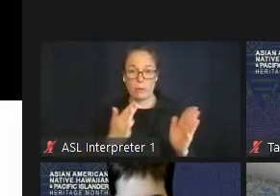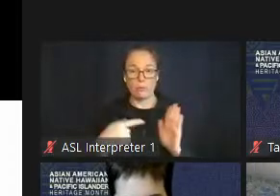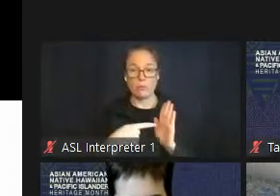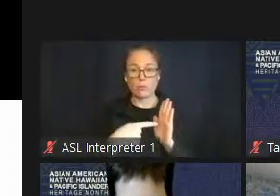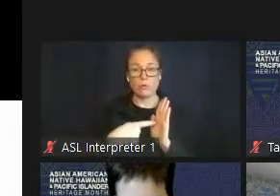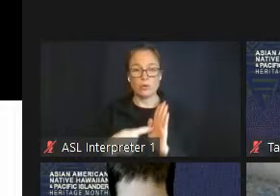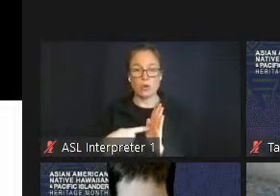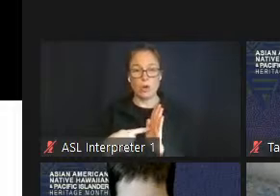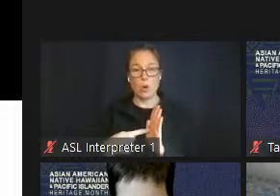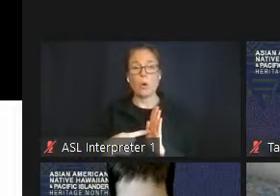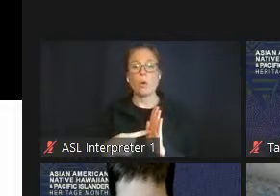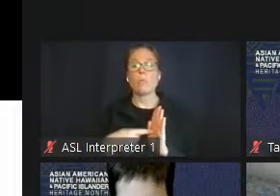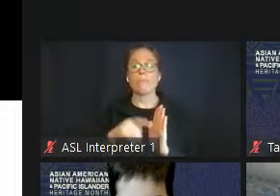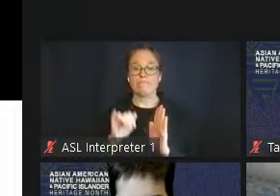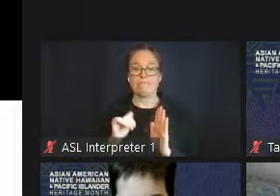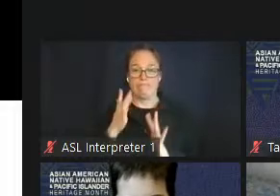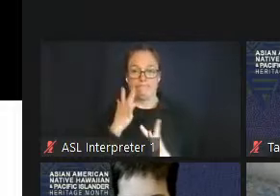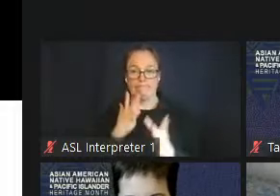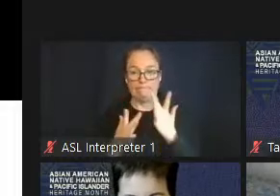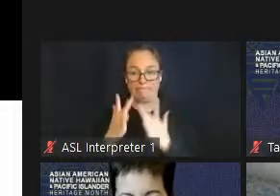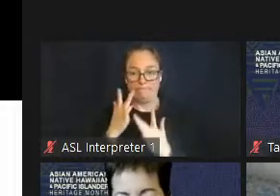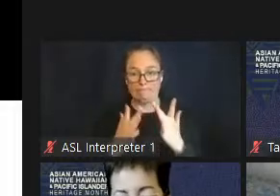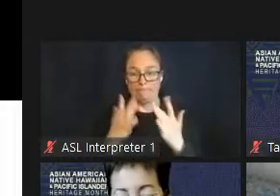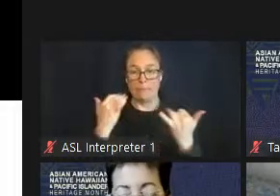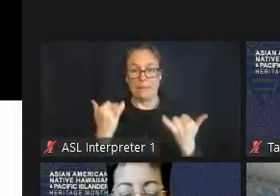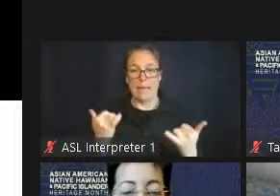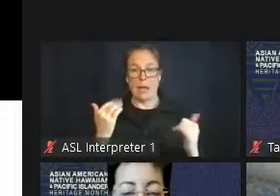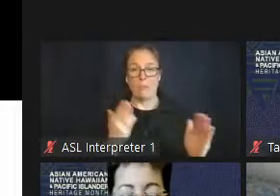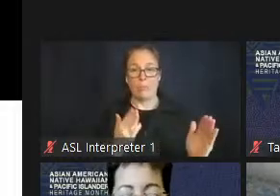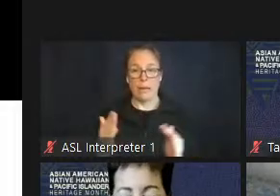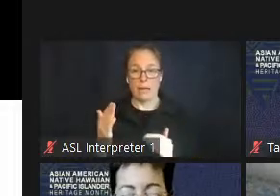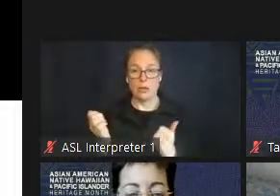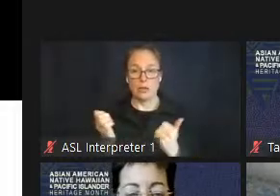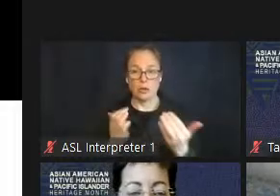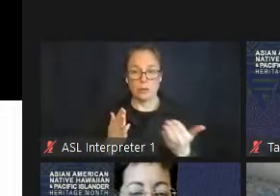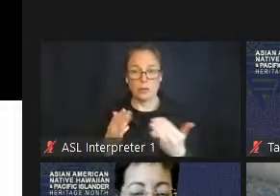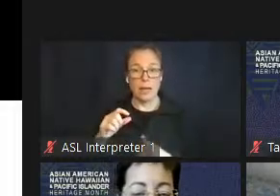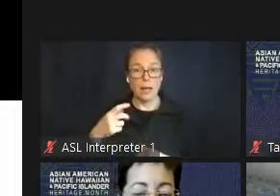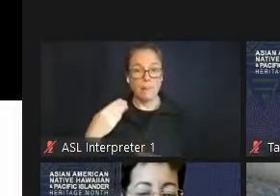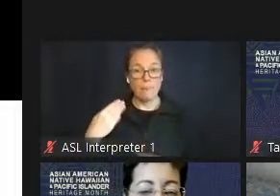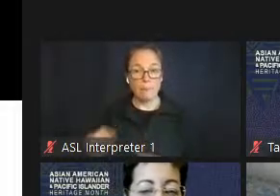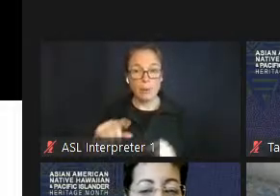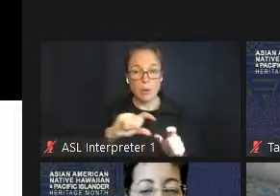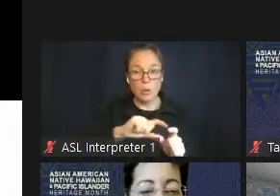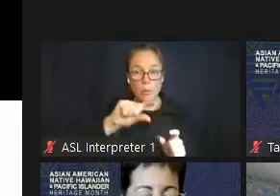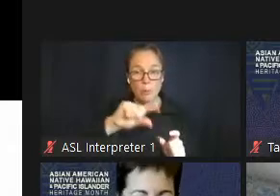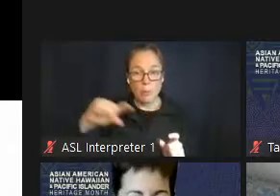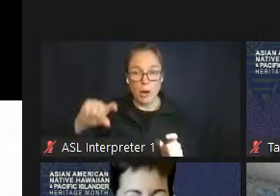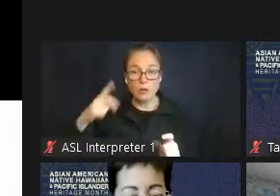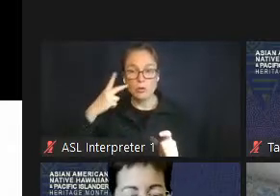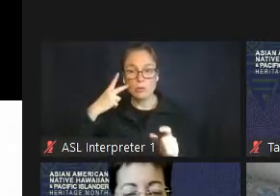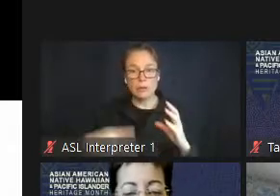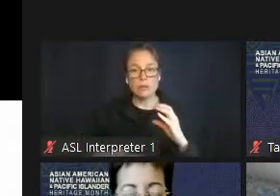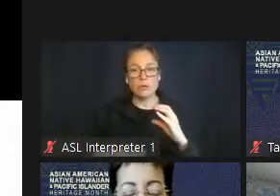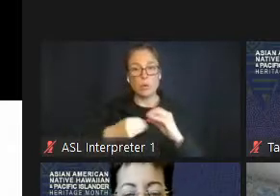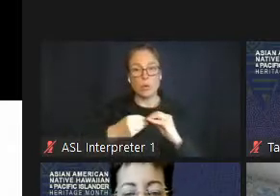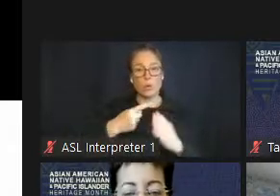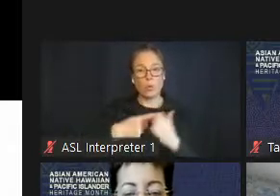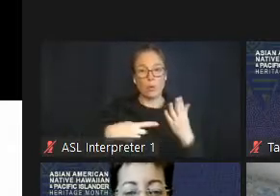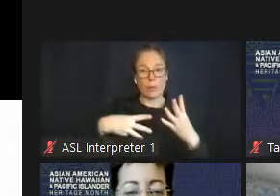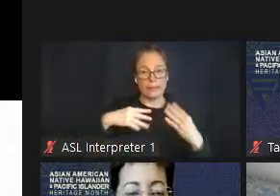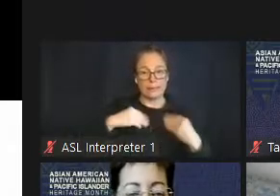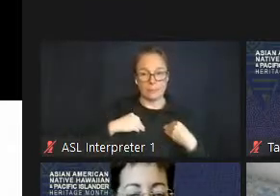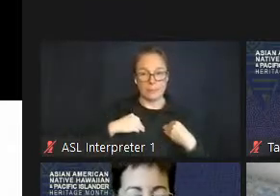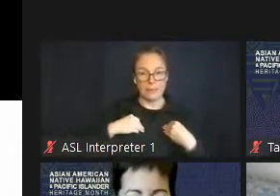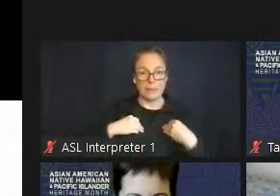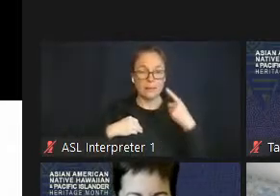tension in current planning and building services. Blue bars are total case files accepted. And you can see that